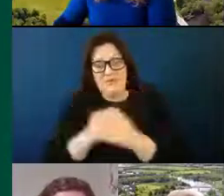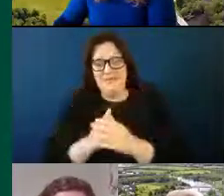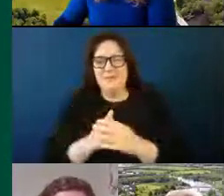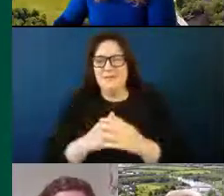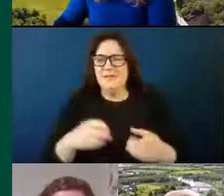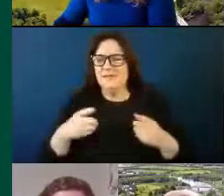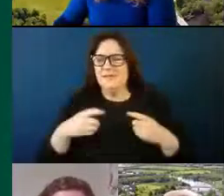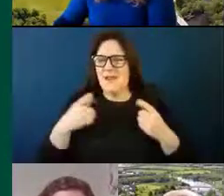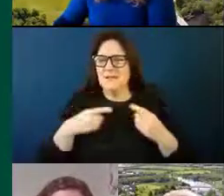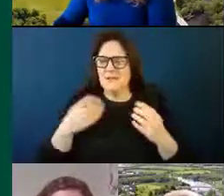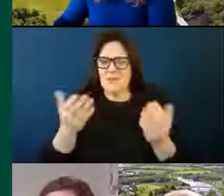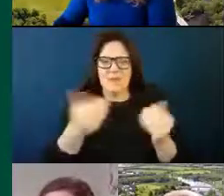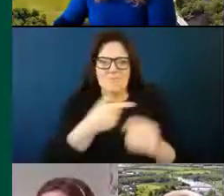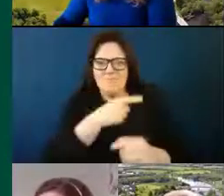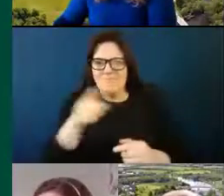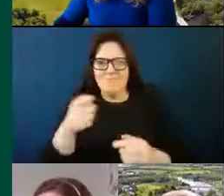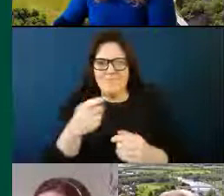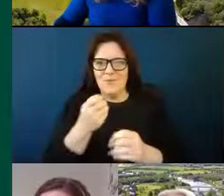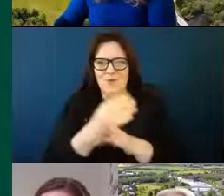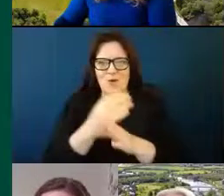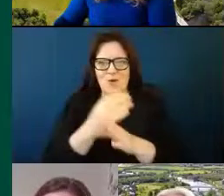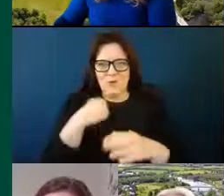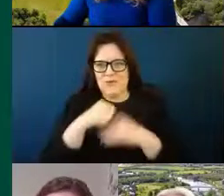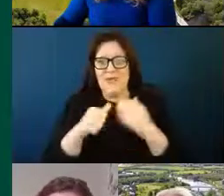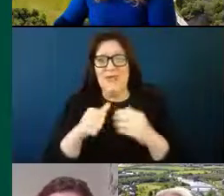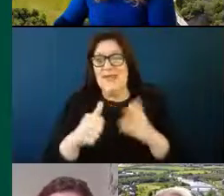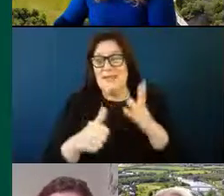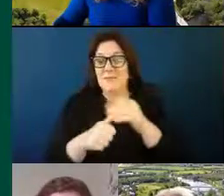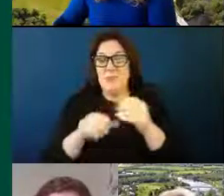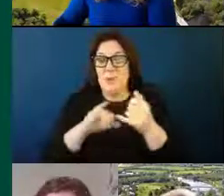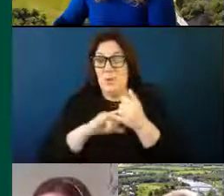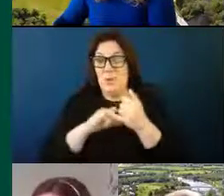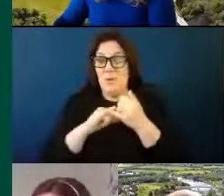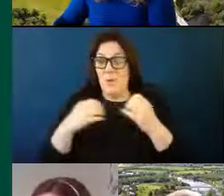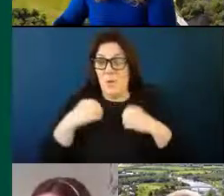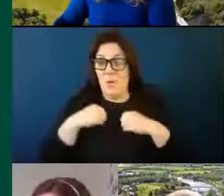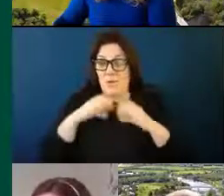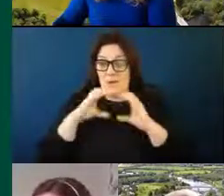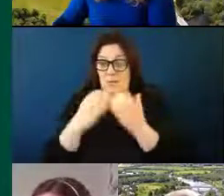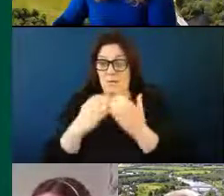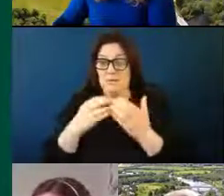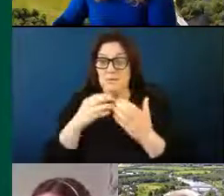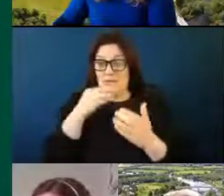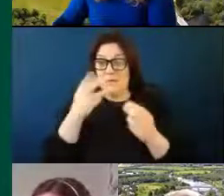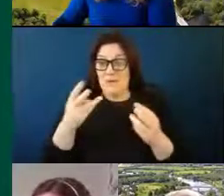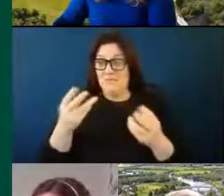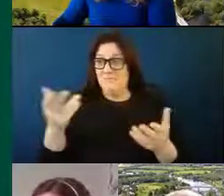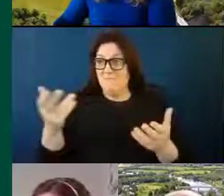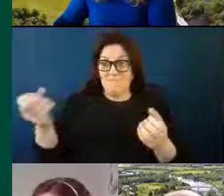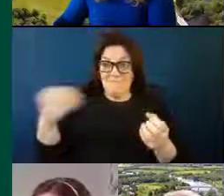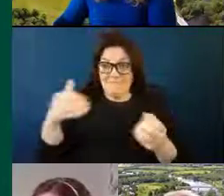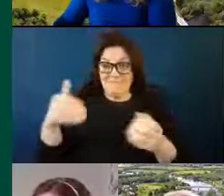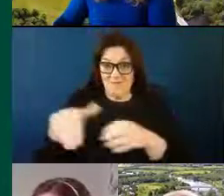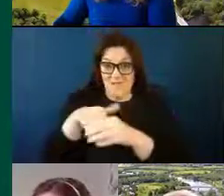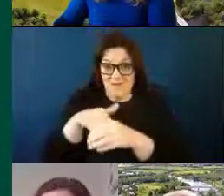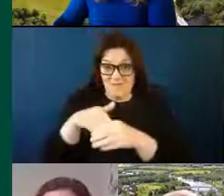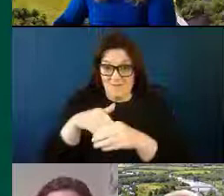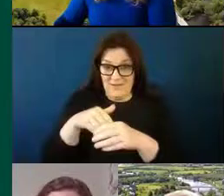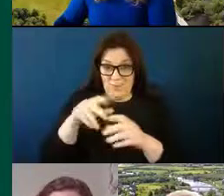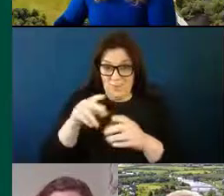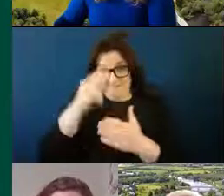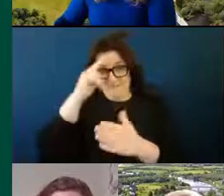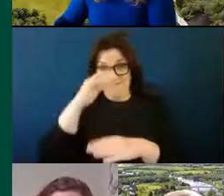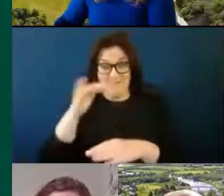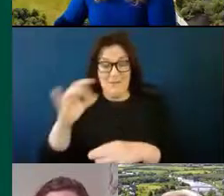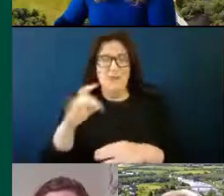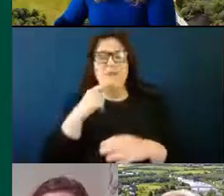to welcome you all here today, particularly our own community who will contribute here at the University of Limerick, but to those who are